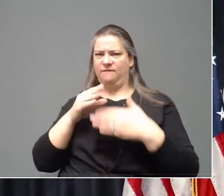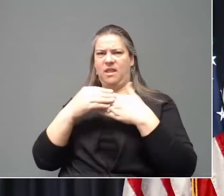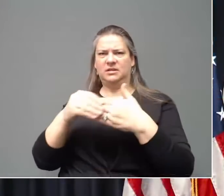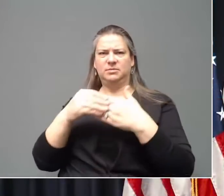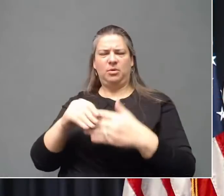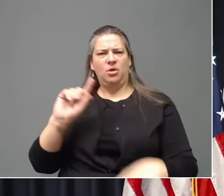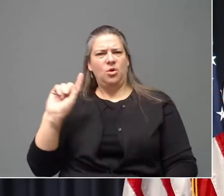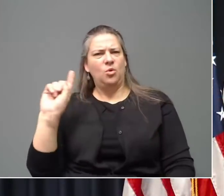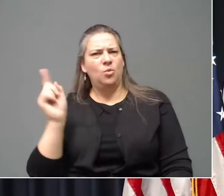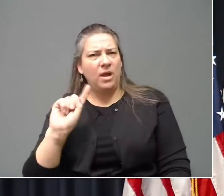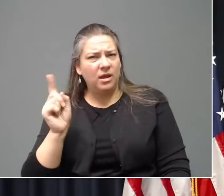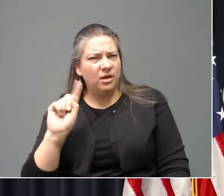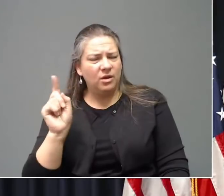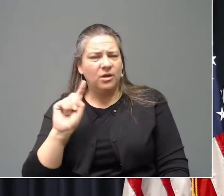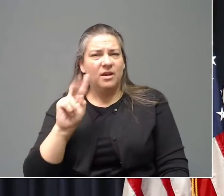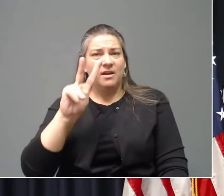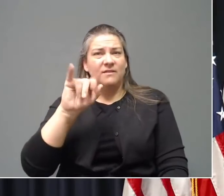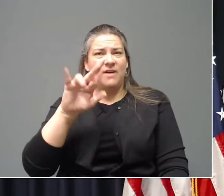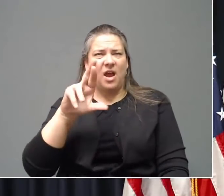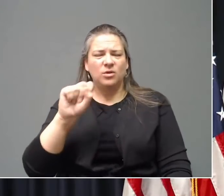just mutated.